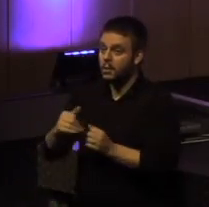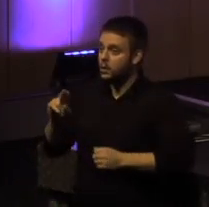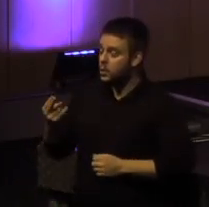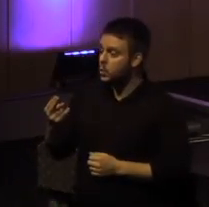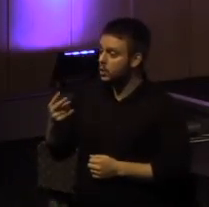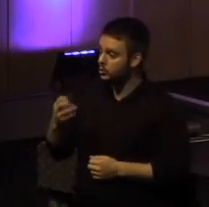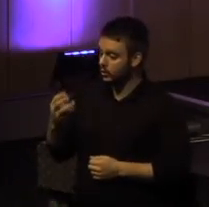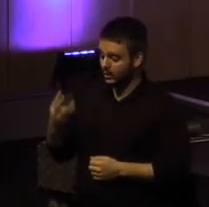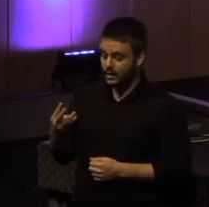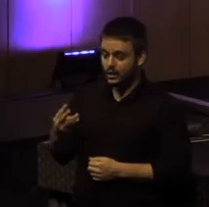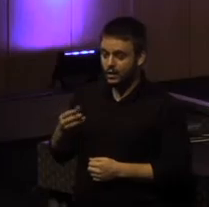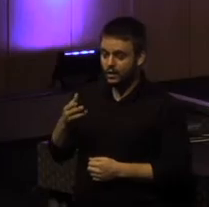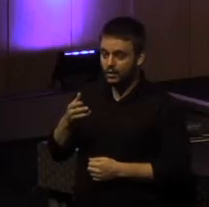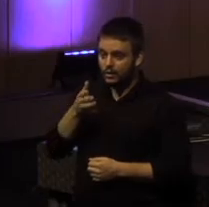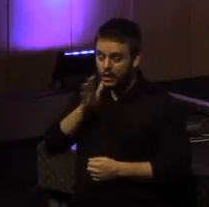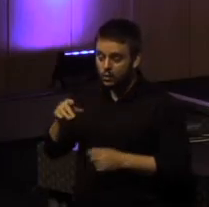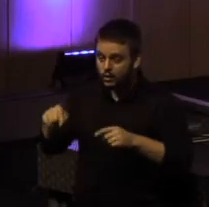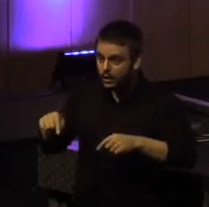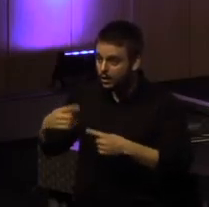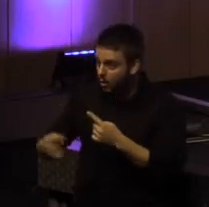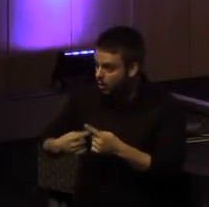have varying stories.